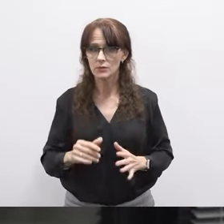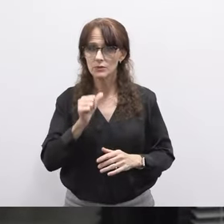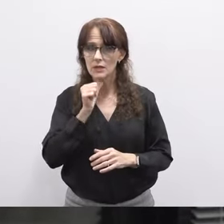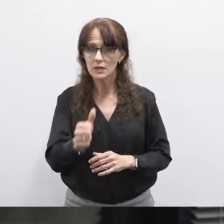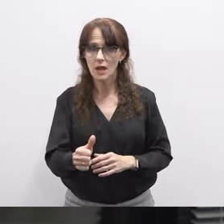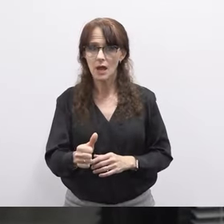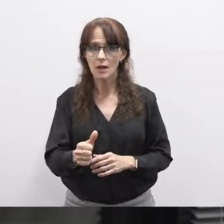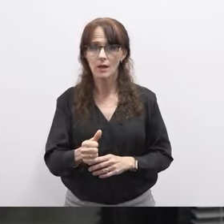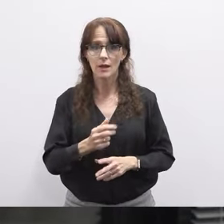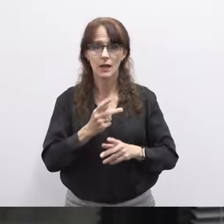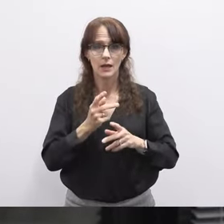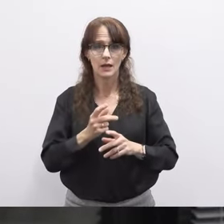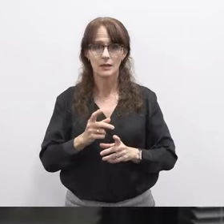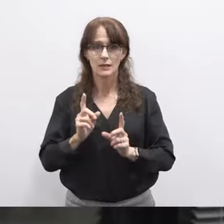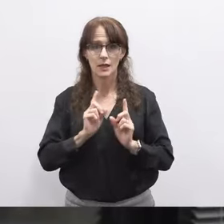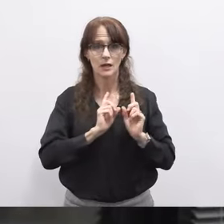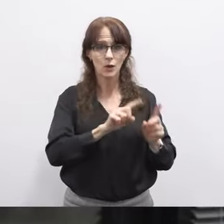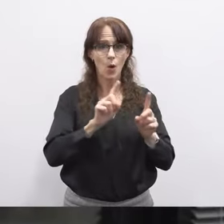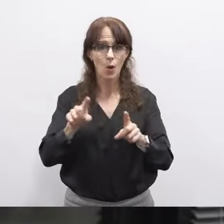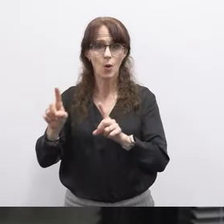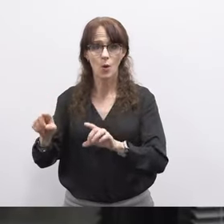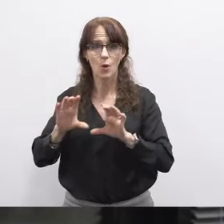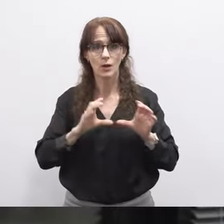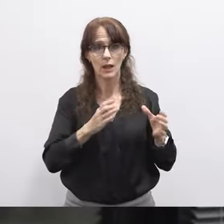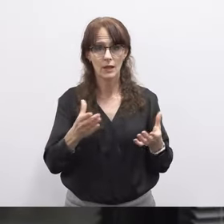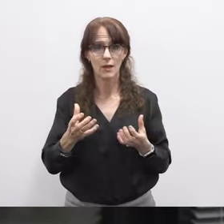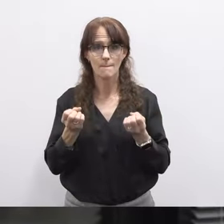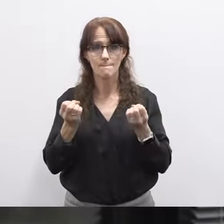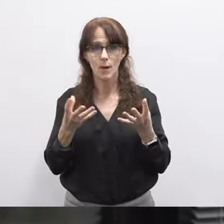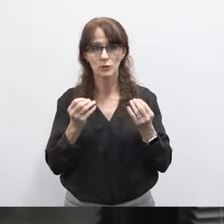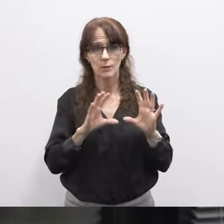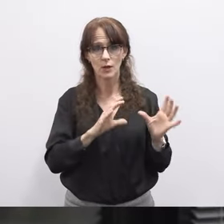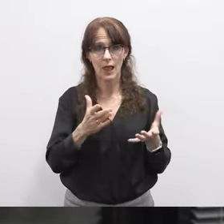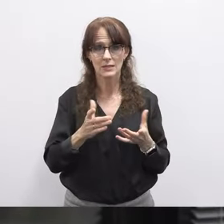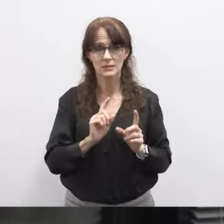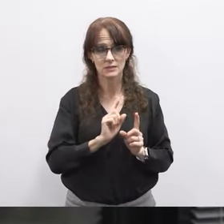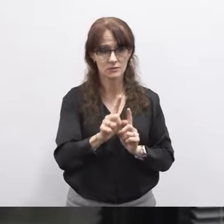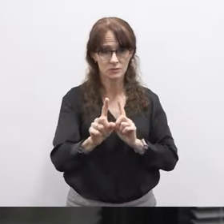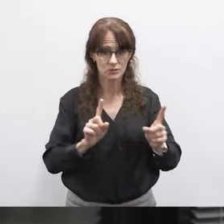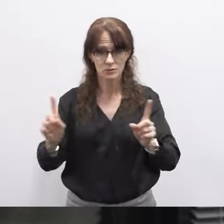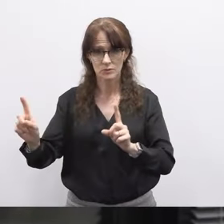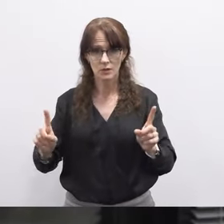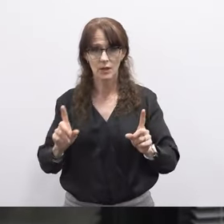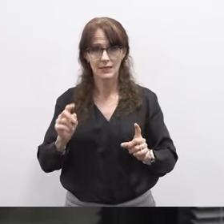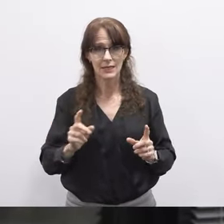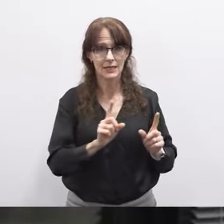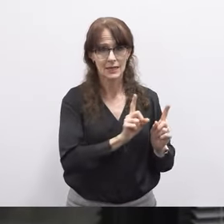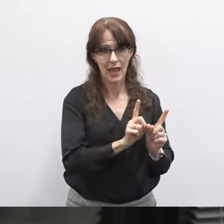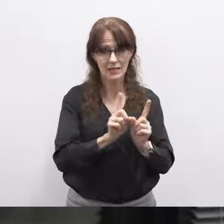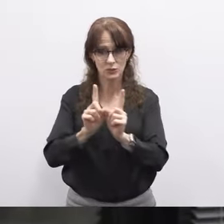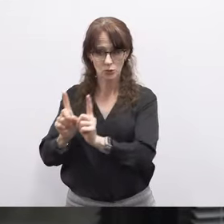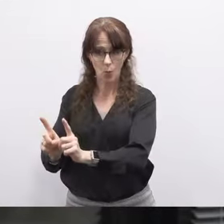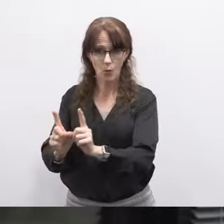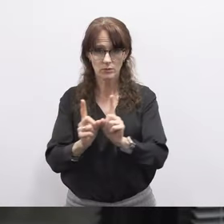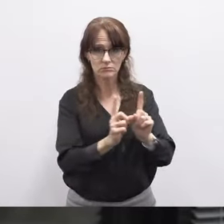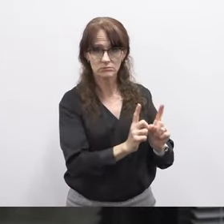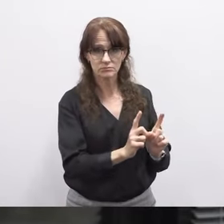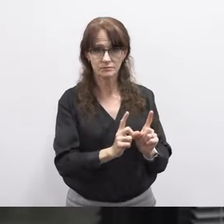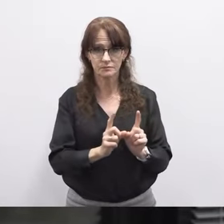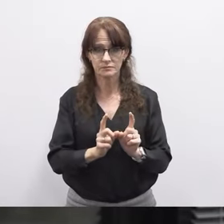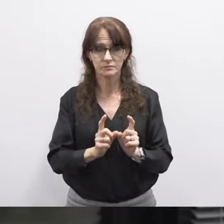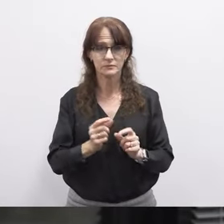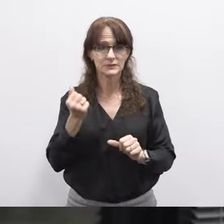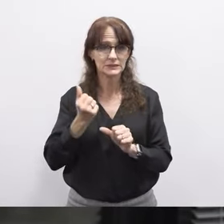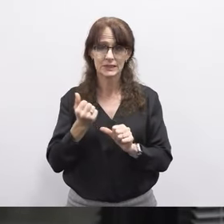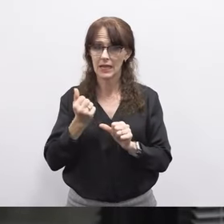being taken to classes if they have multiple classes that they might need an escort for. Our